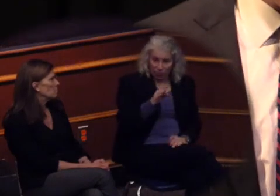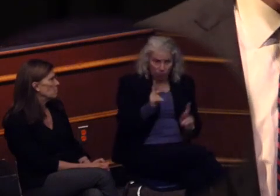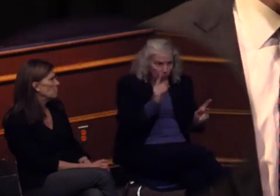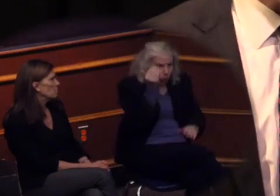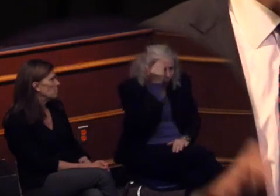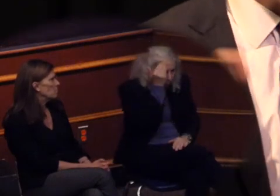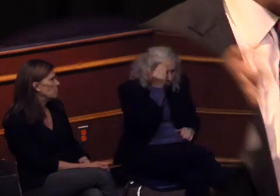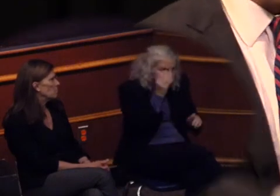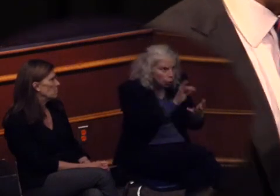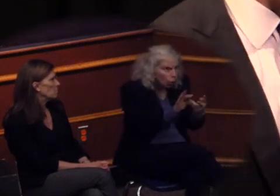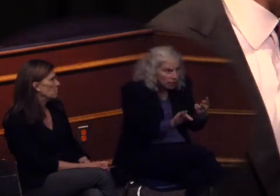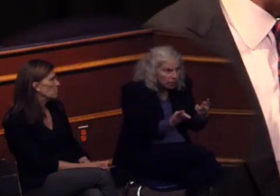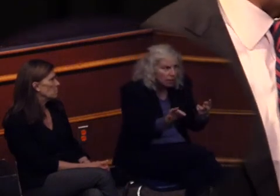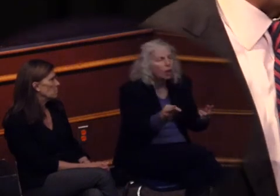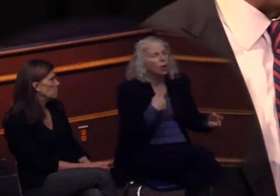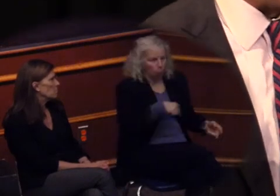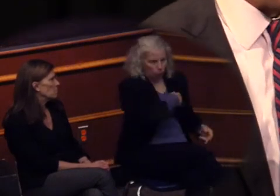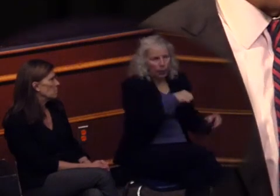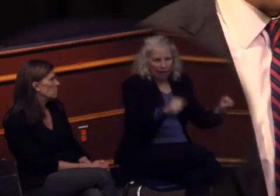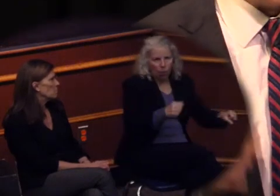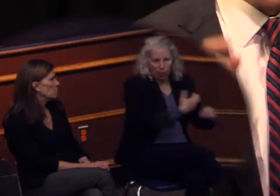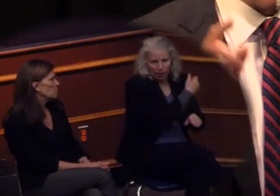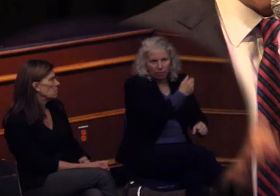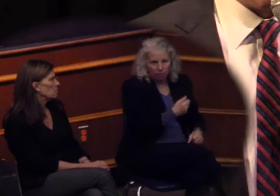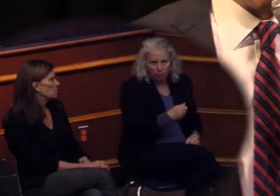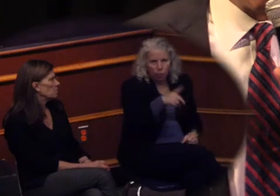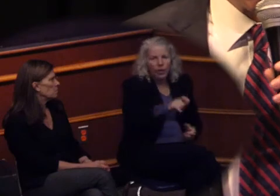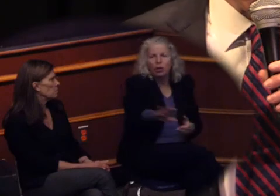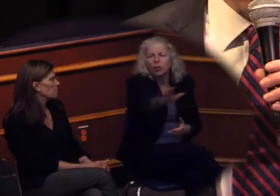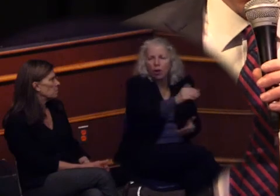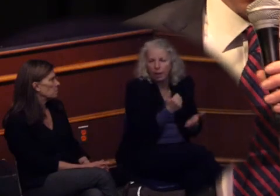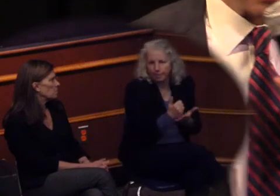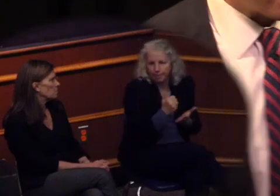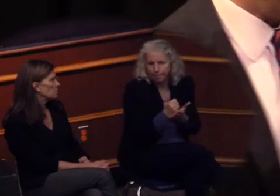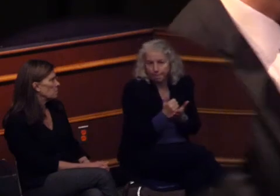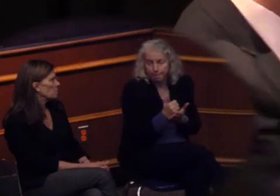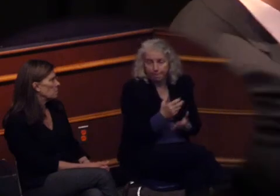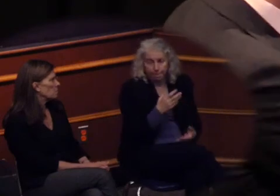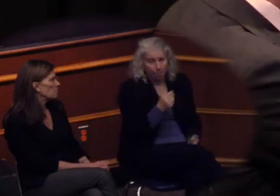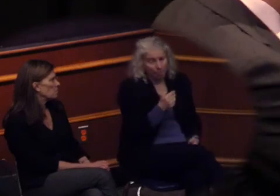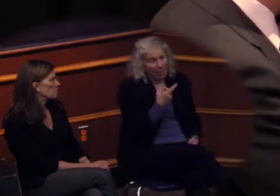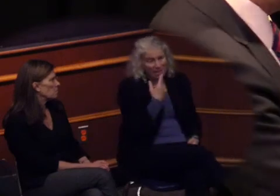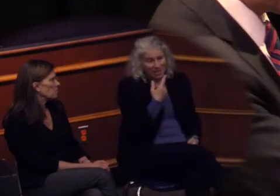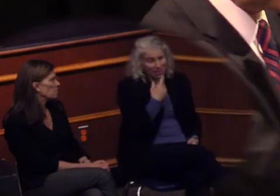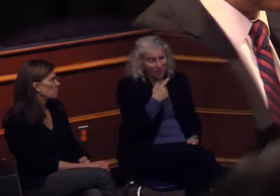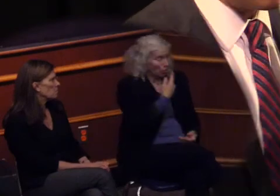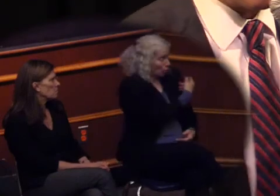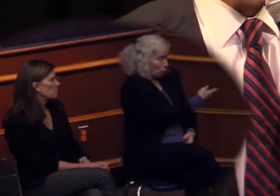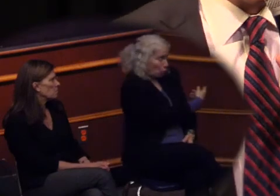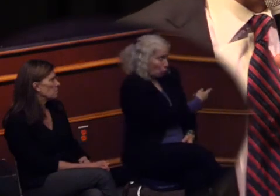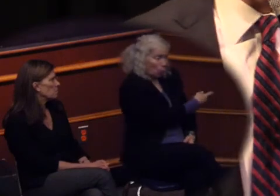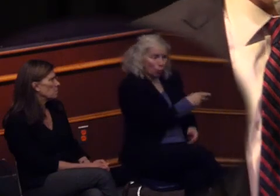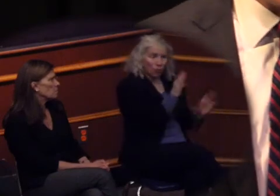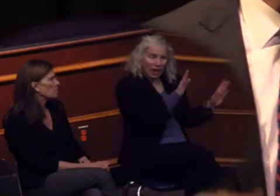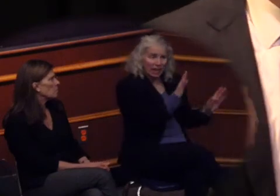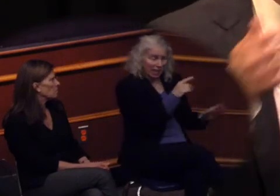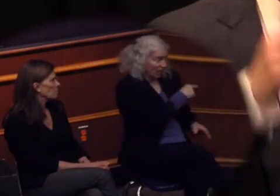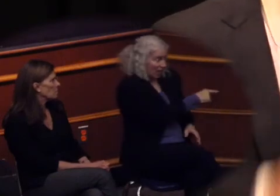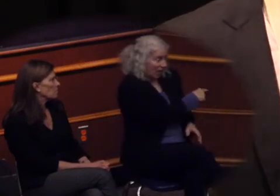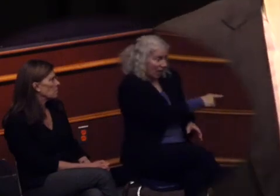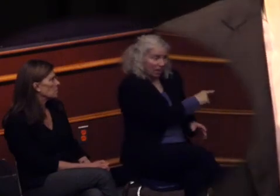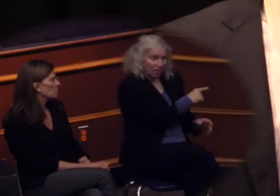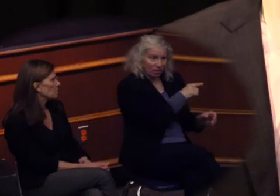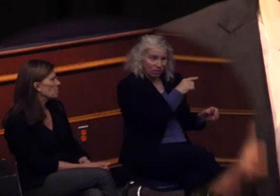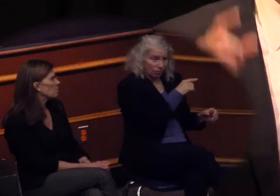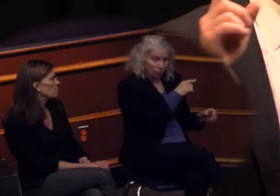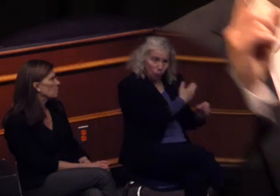informed about that choice, we will win. But we need your help. And as I said, these are both two great guys. If either one of them wins the nomination, I will